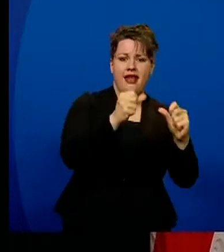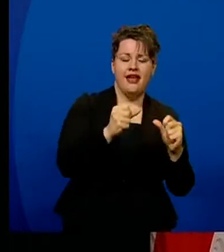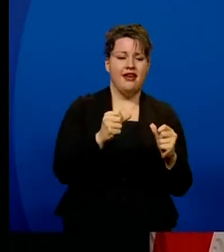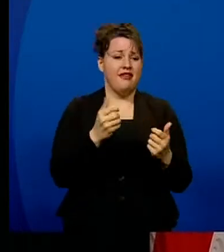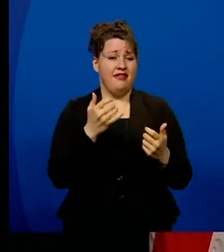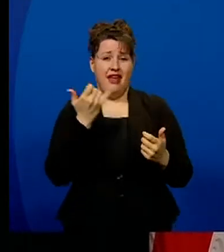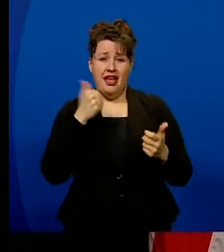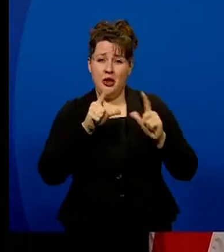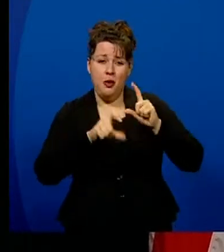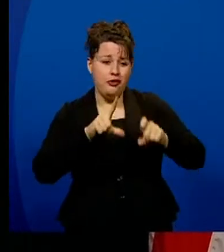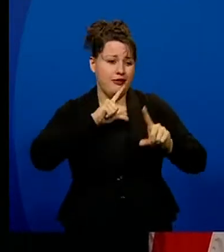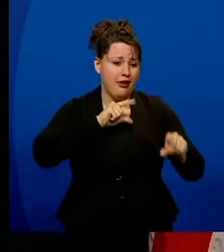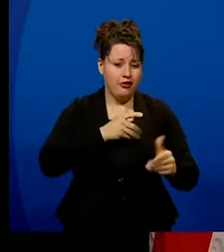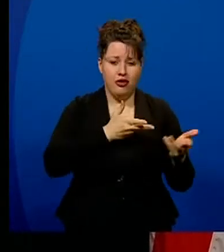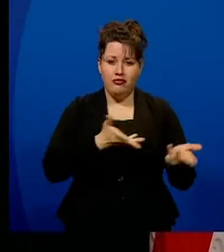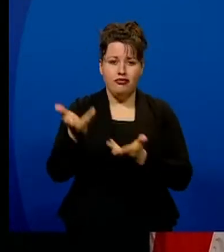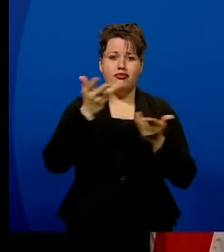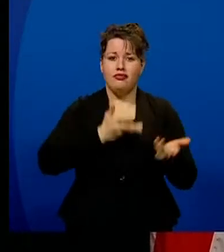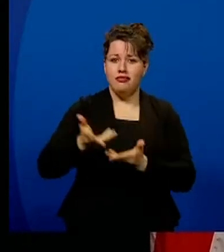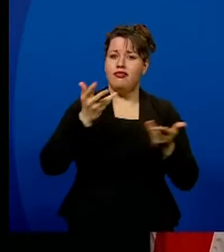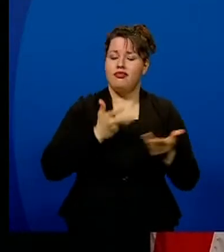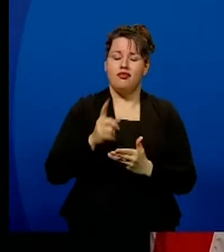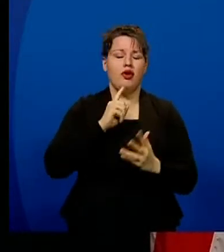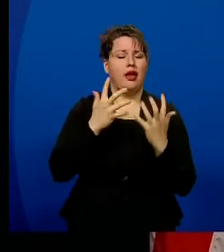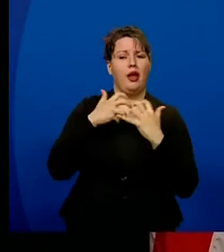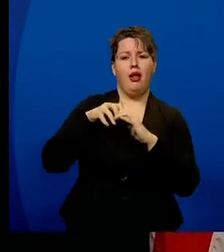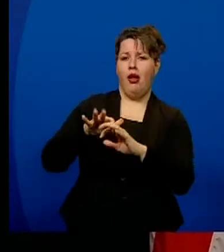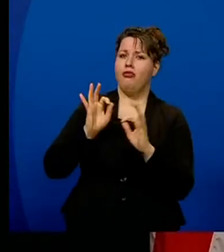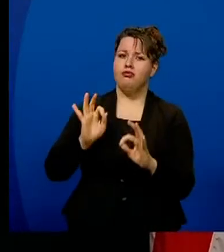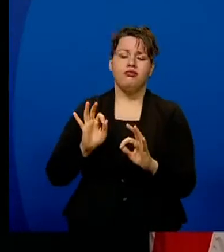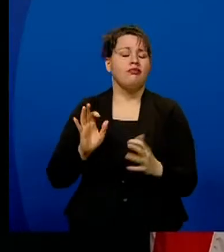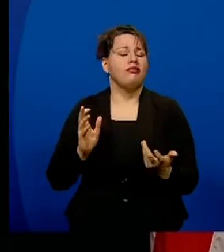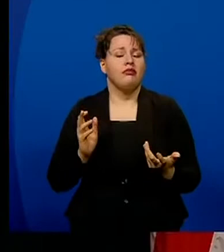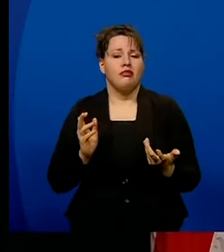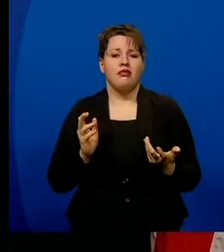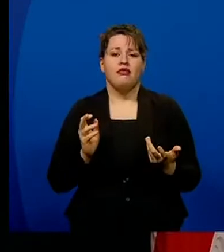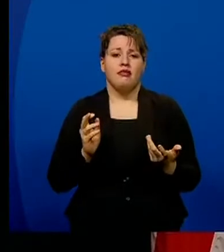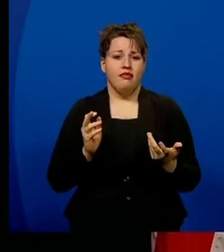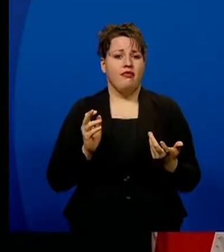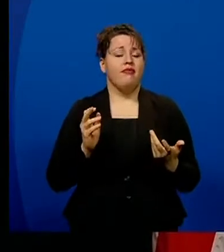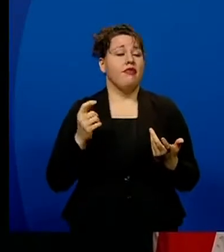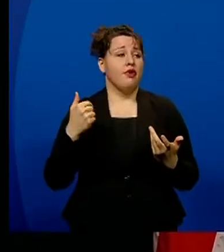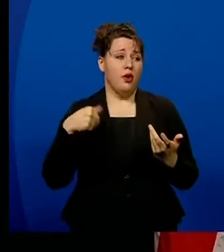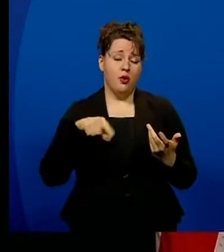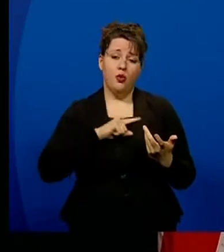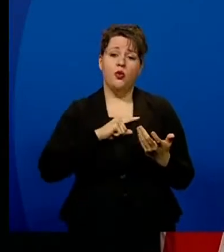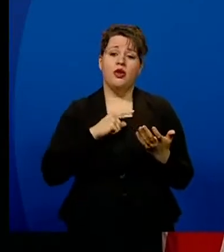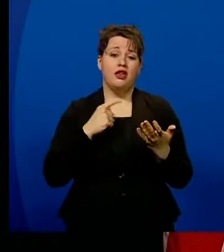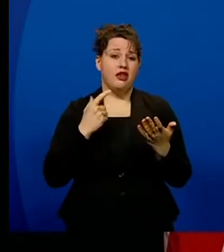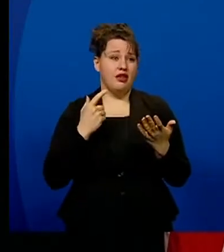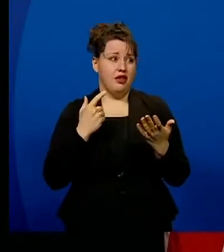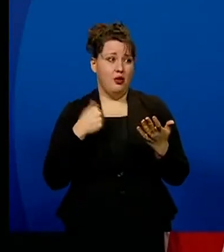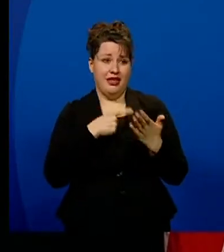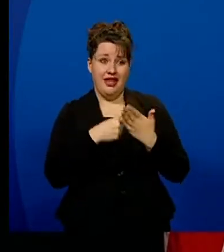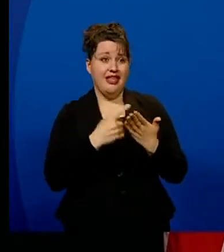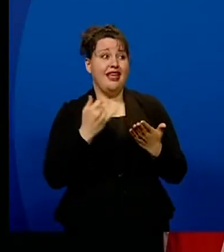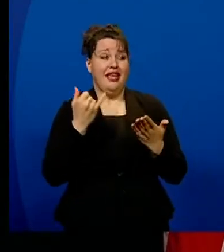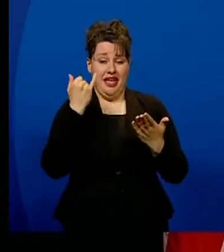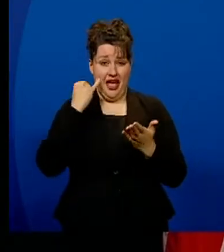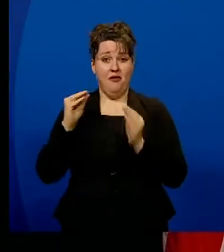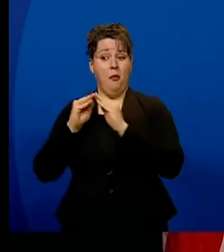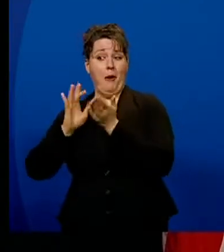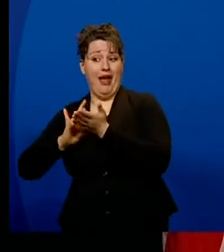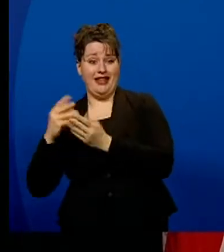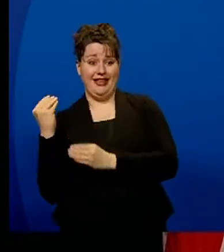any questions, and moving them out for the next group to come back in. And we talked a lot about, if you get me more vaccine, we